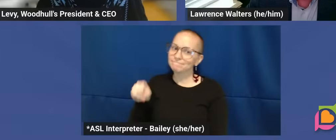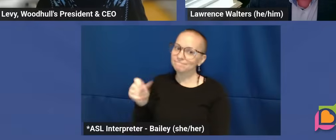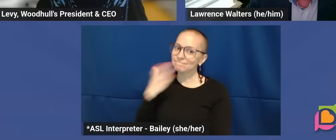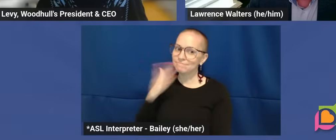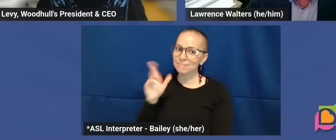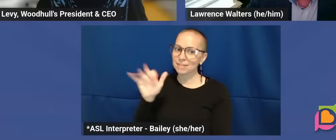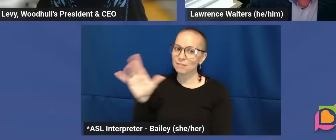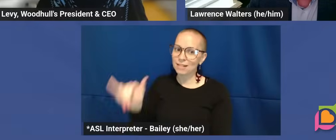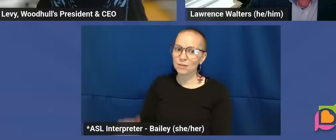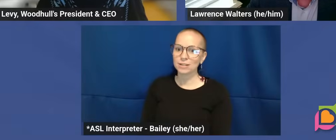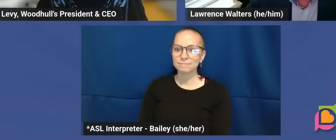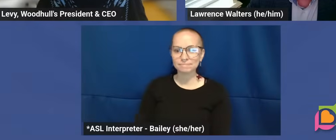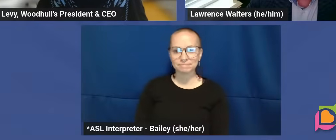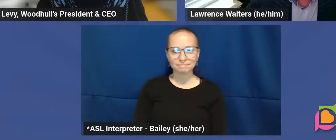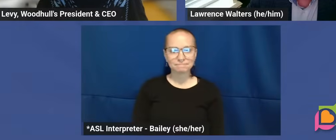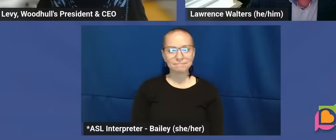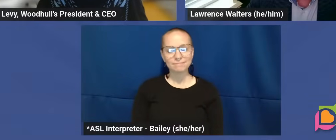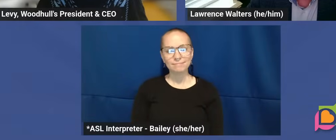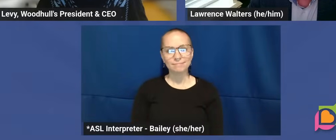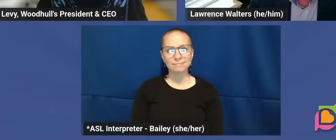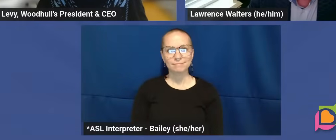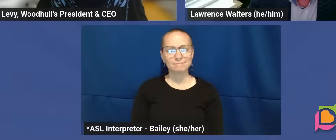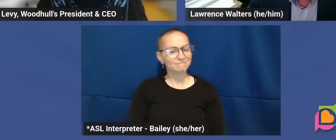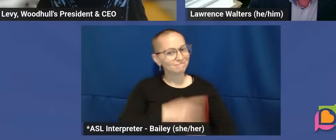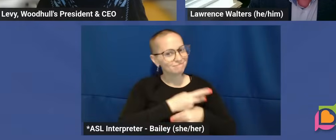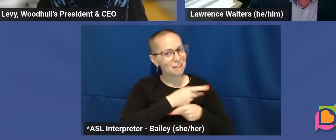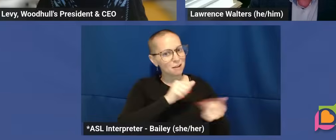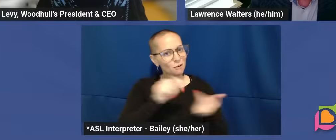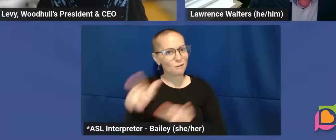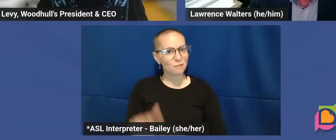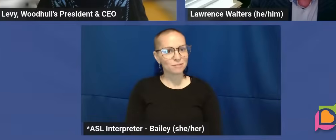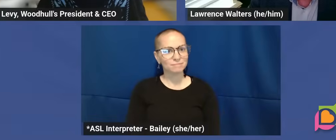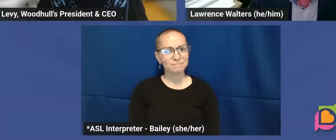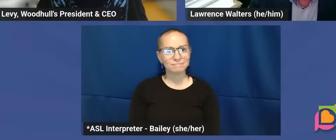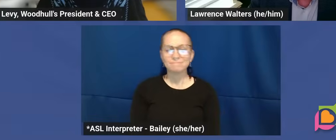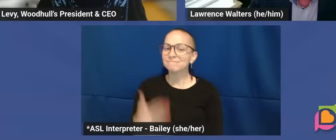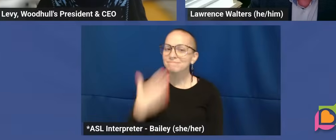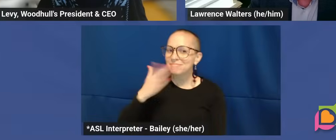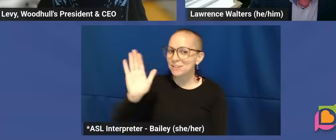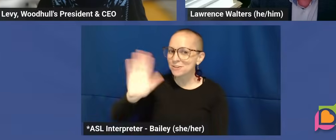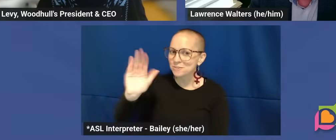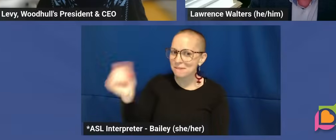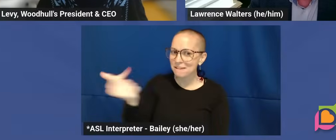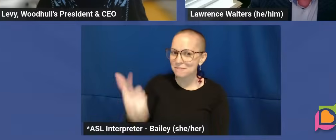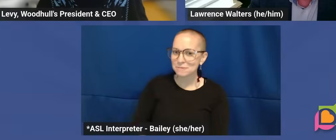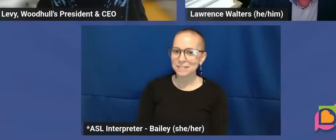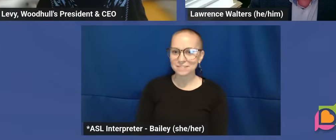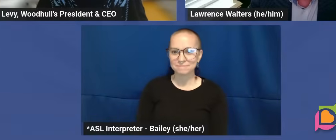Take care, all. Thanks. Bye, everyone.